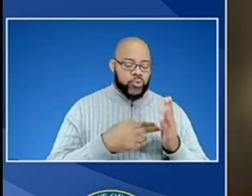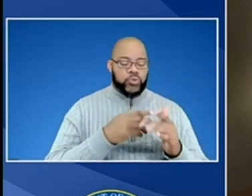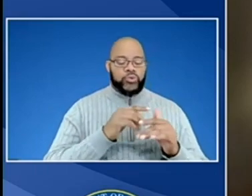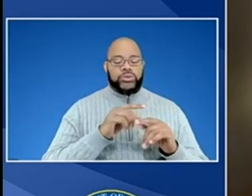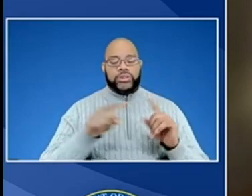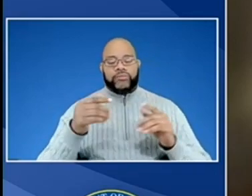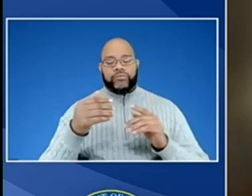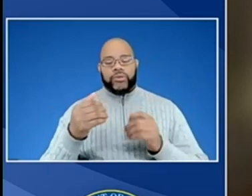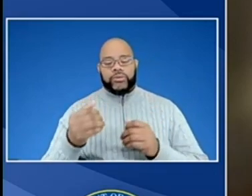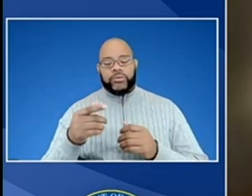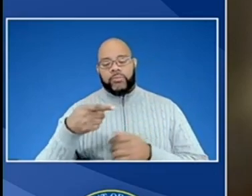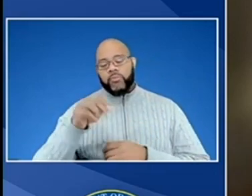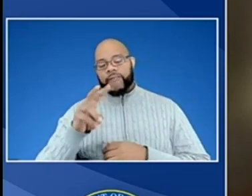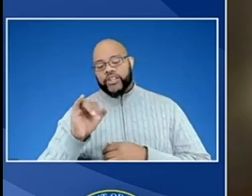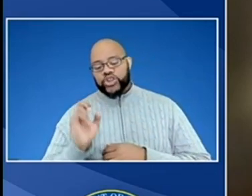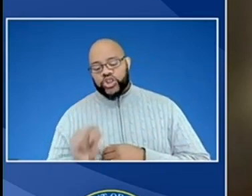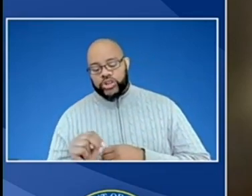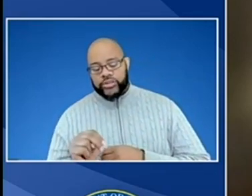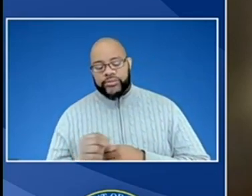provisions. And so